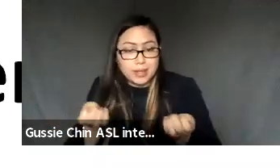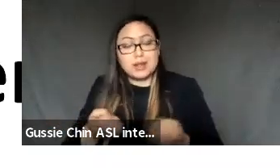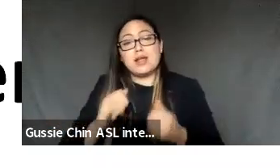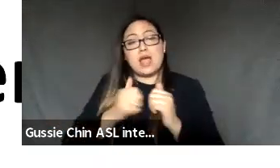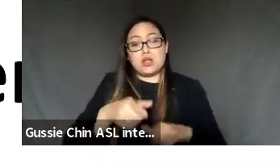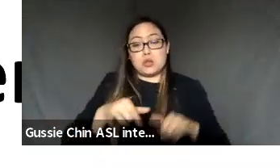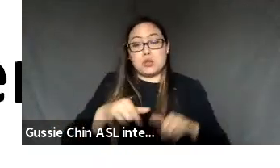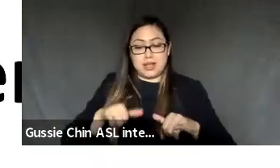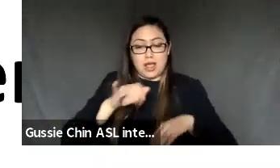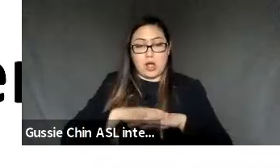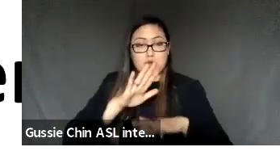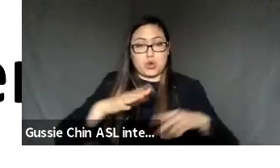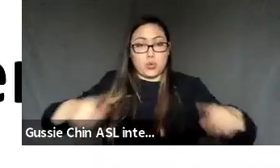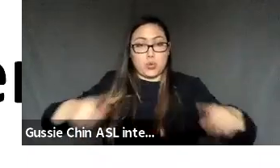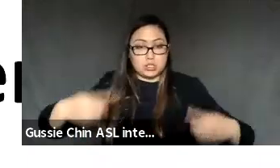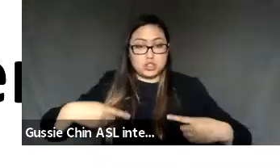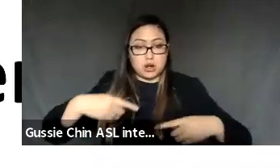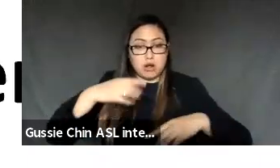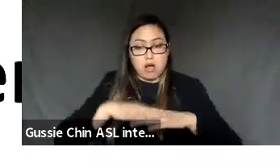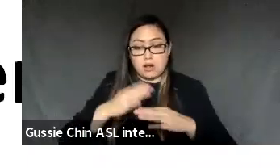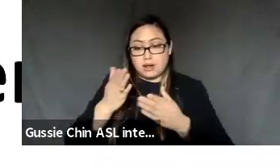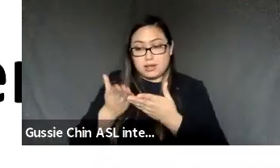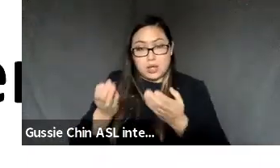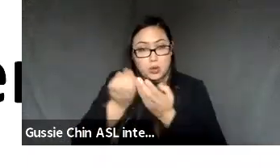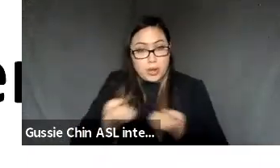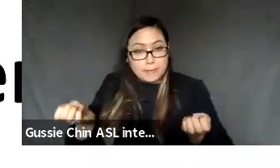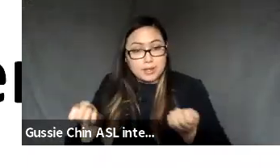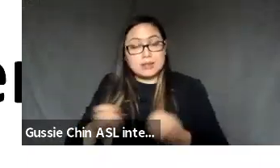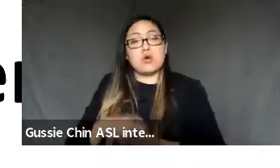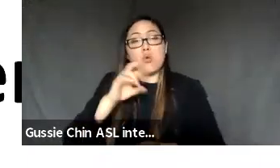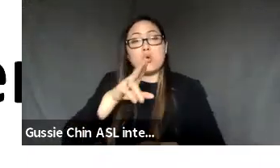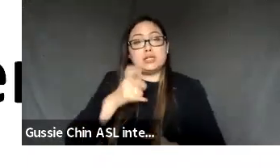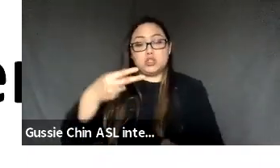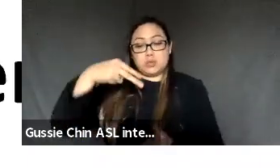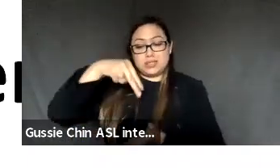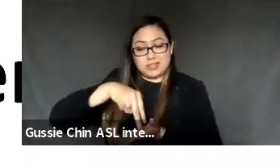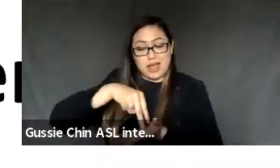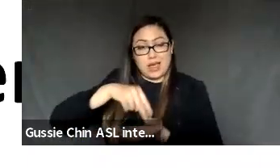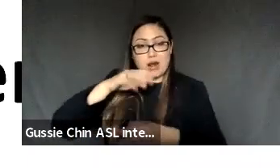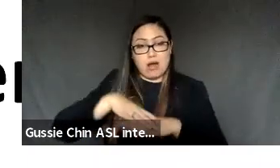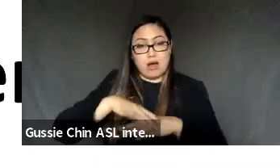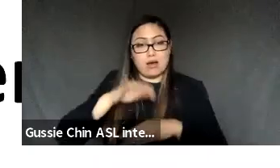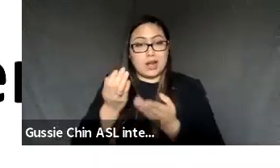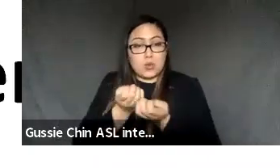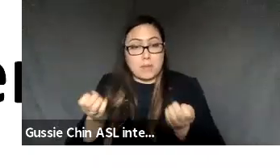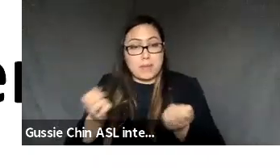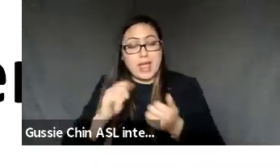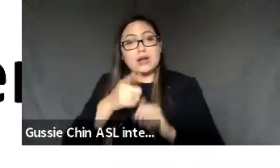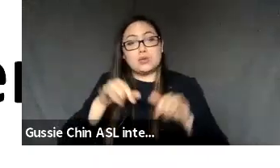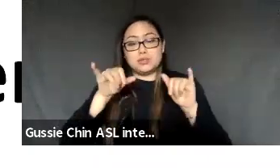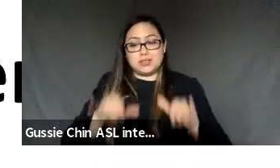of equipment, or if you need to stand on a piece of equipment, and how you would maintain stability.